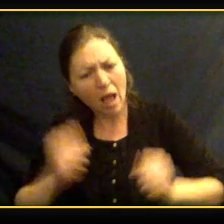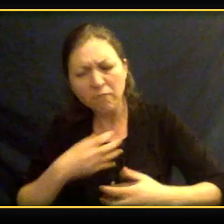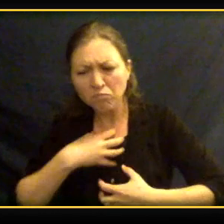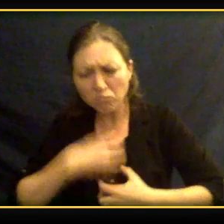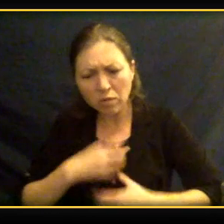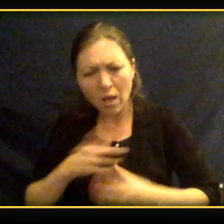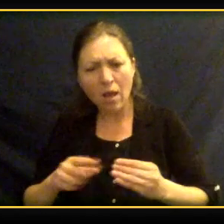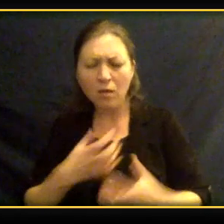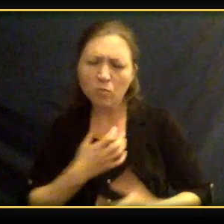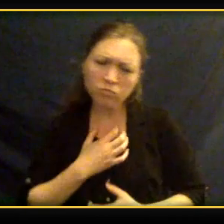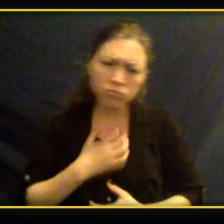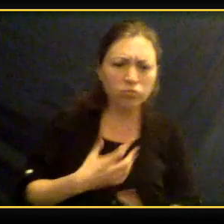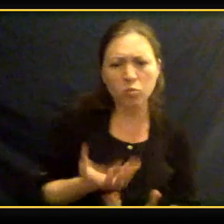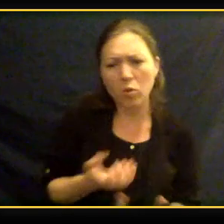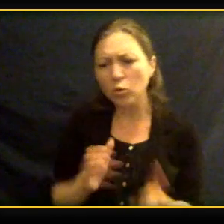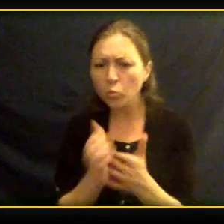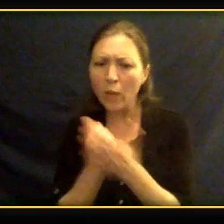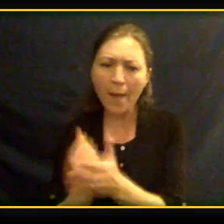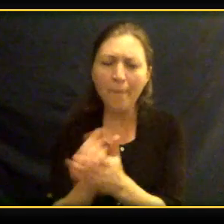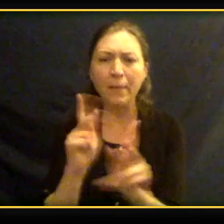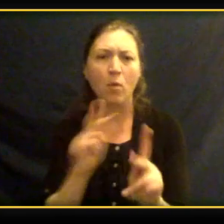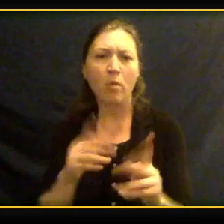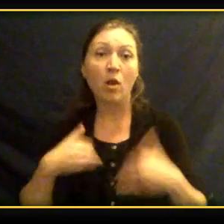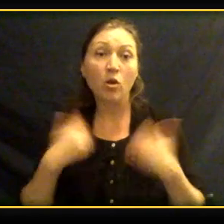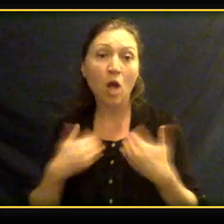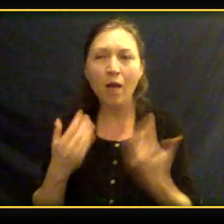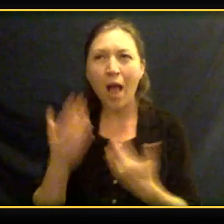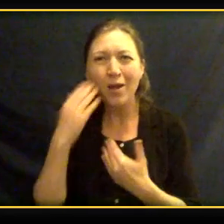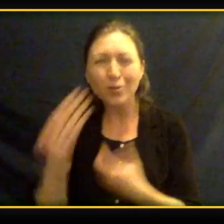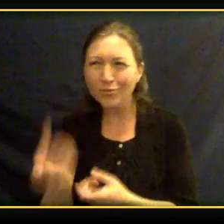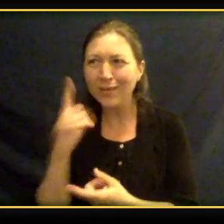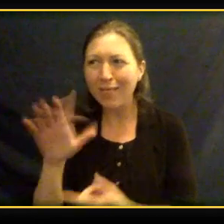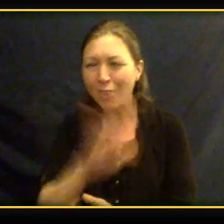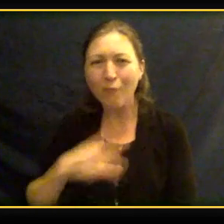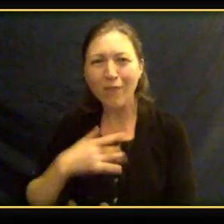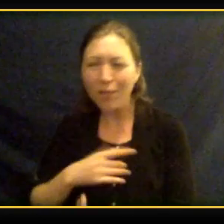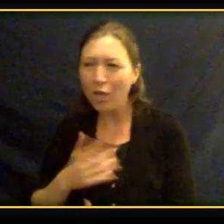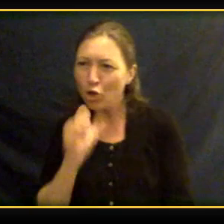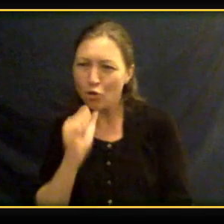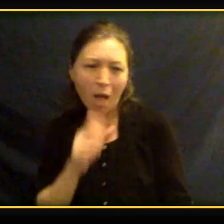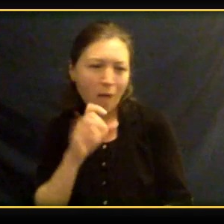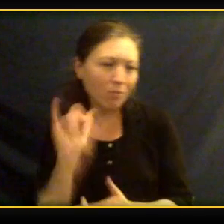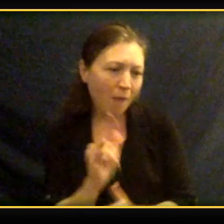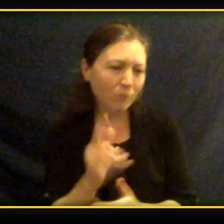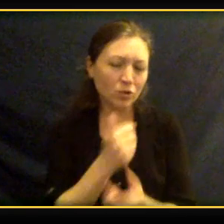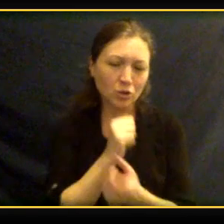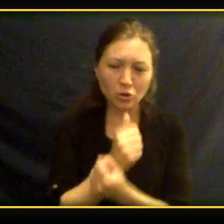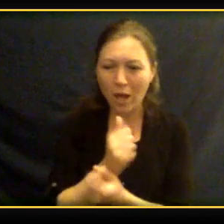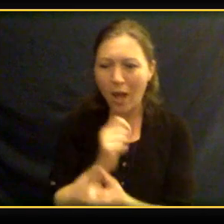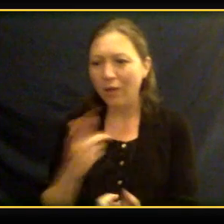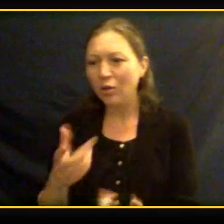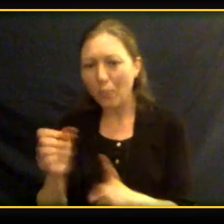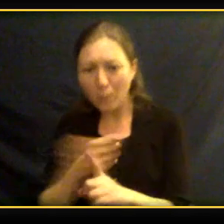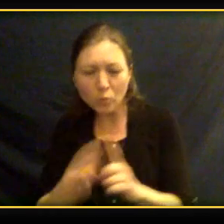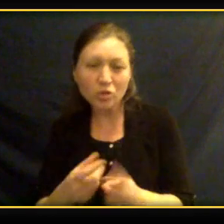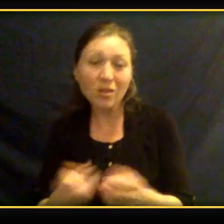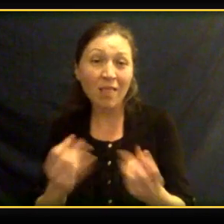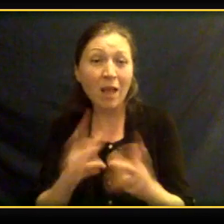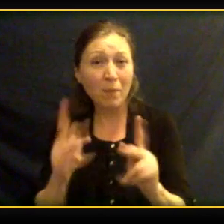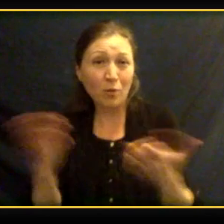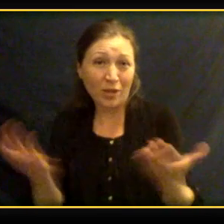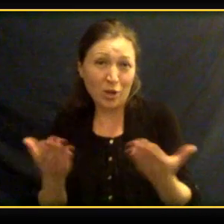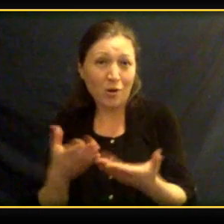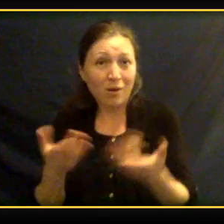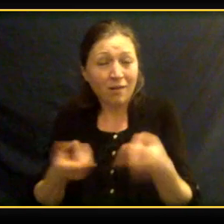and I know what it's like to feel unloved and unlovable and unwanted, which is the experience of a lot of our young people here at Covenant House. That was a big way that Starkloff helped